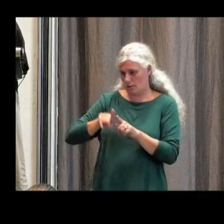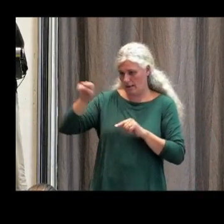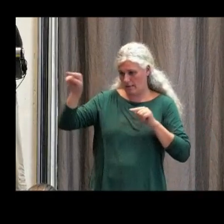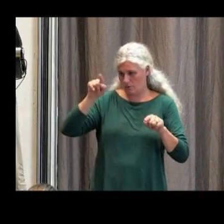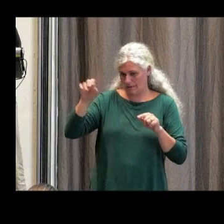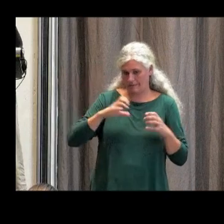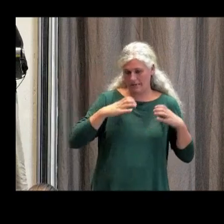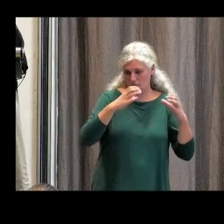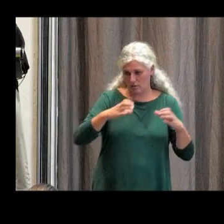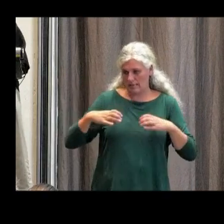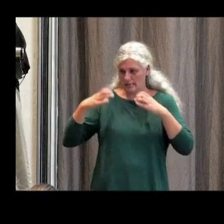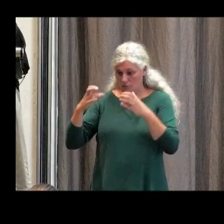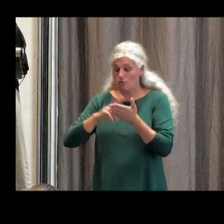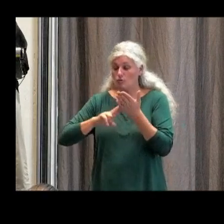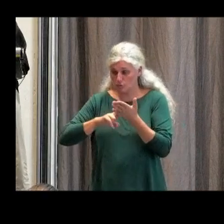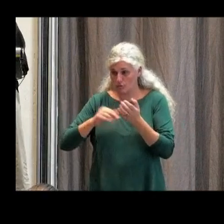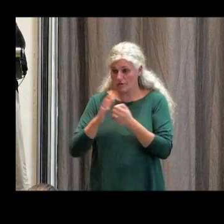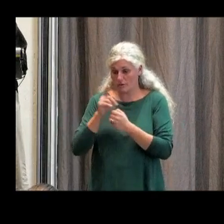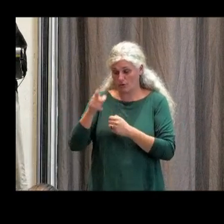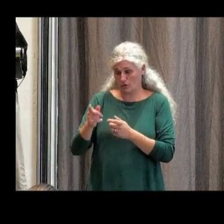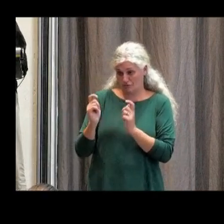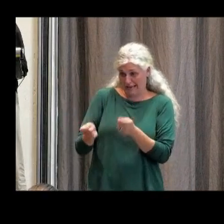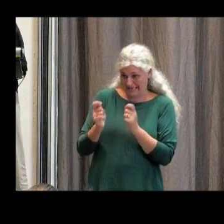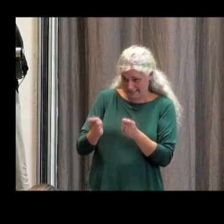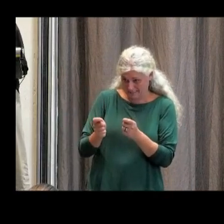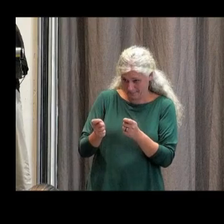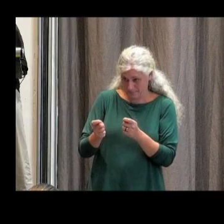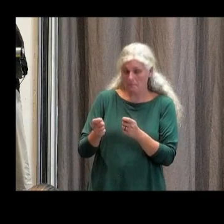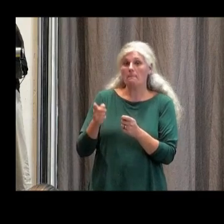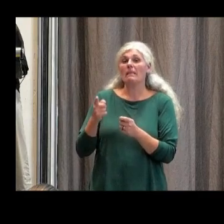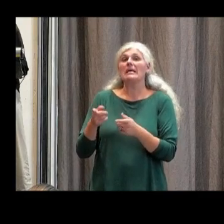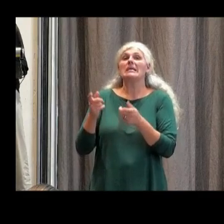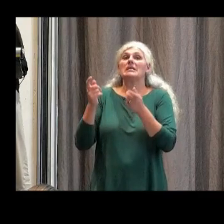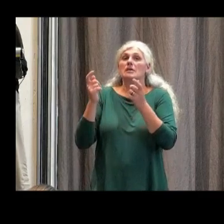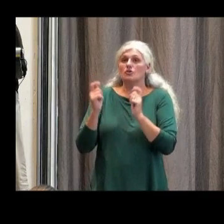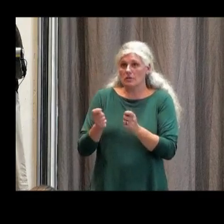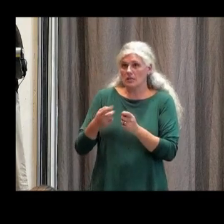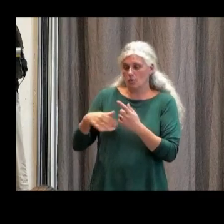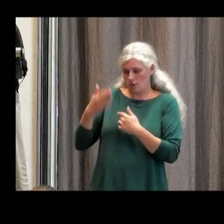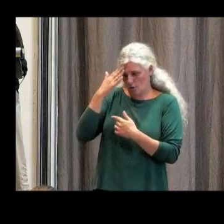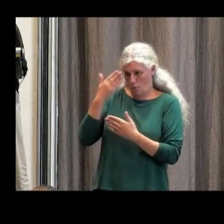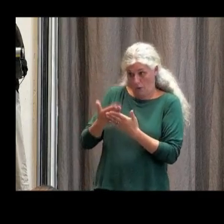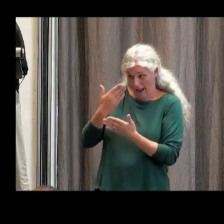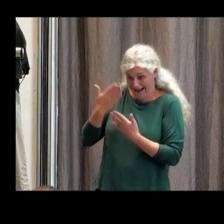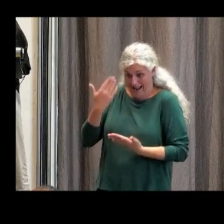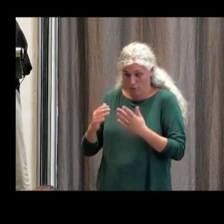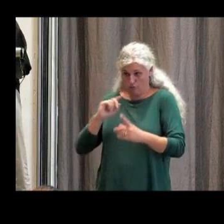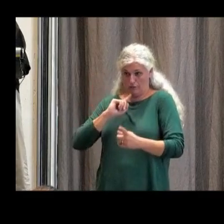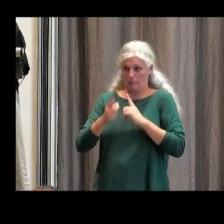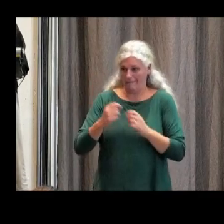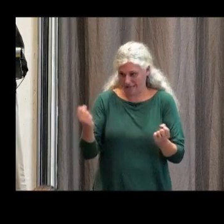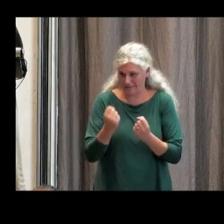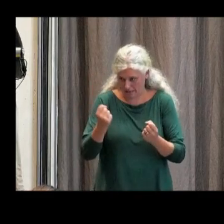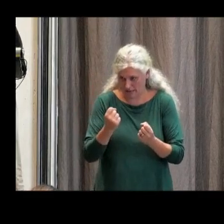the trigger they will use for that, the training trigger that they will use for that signalling alert will be